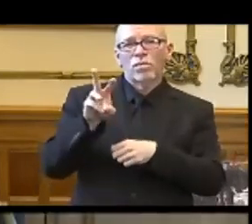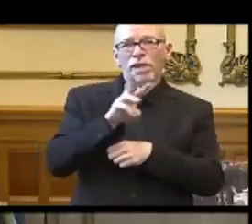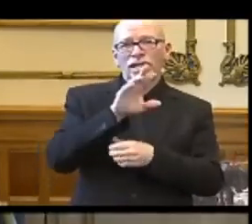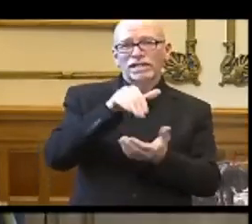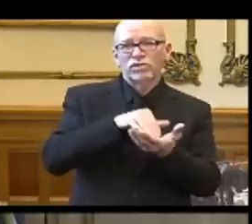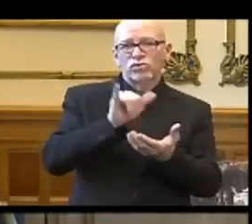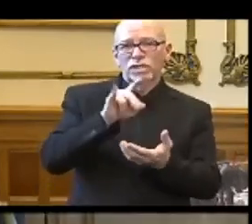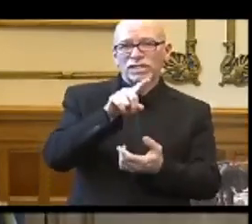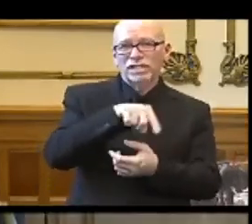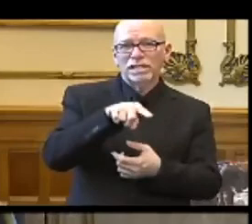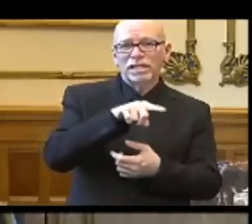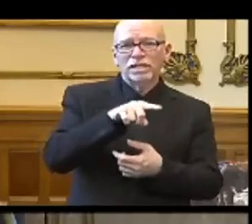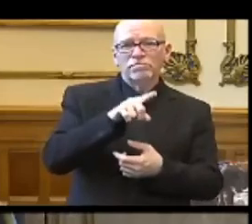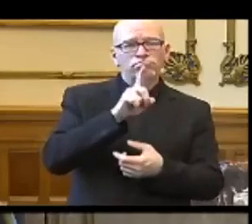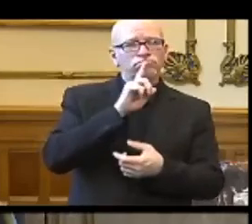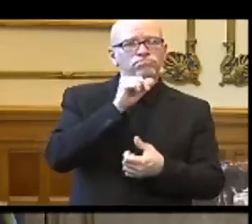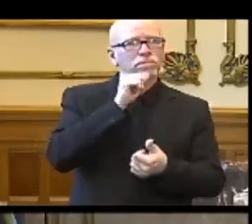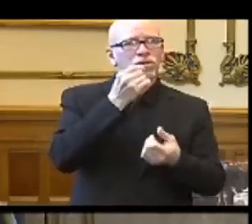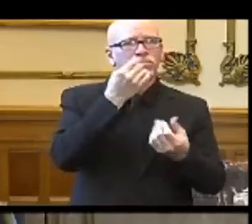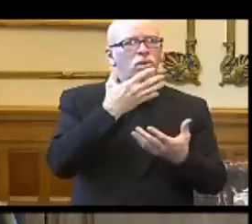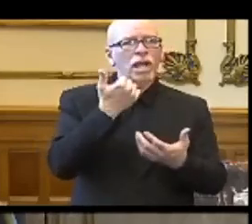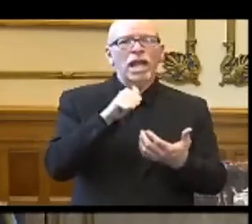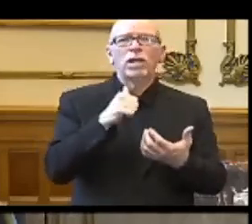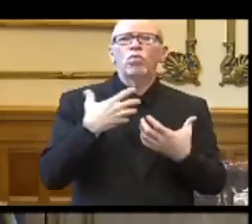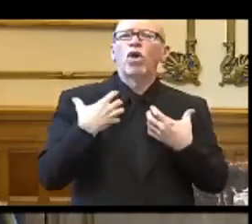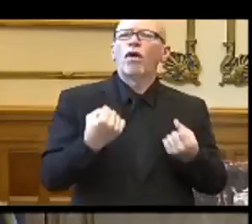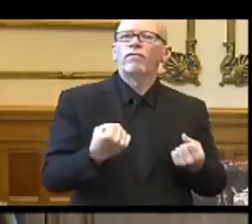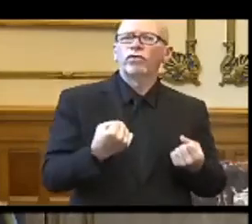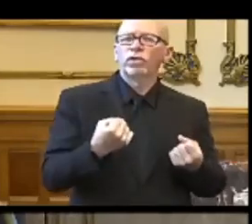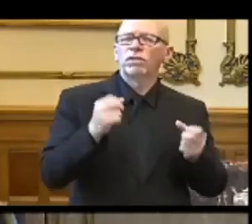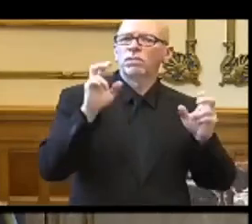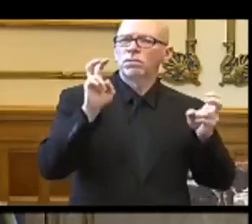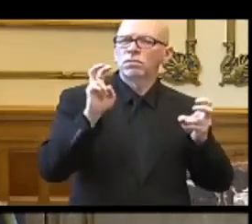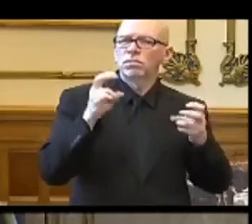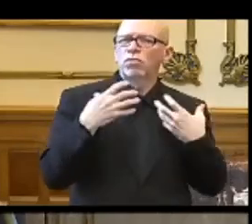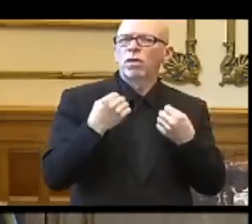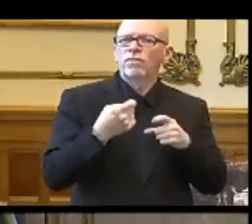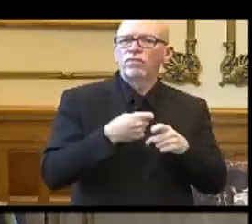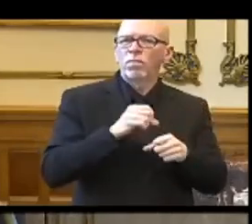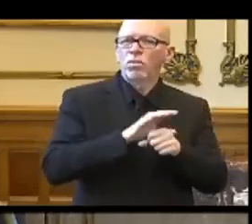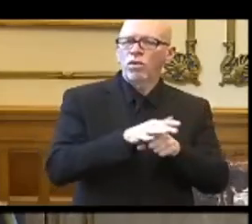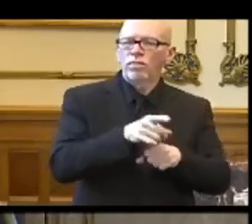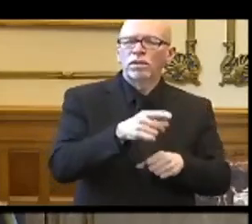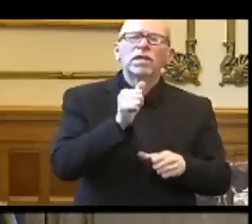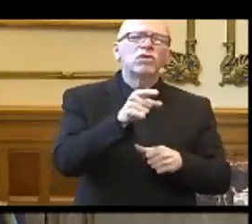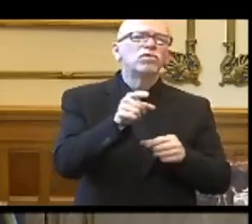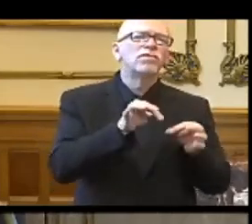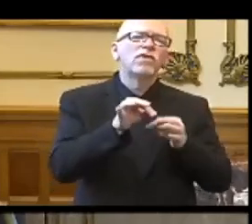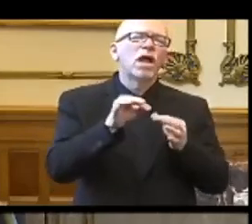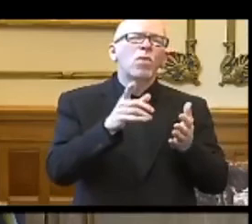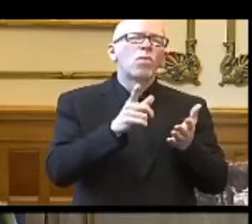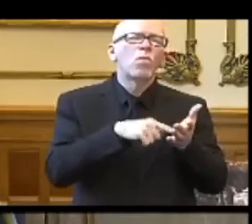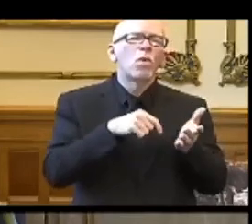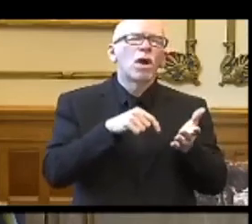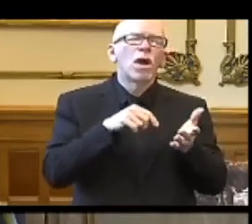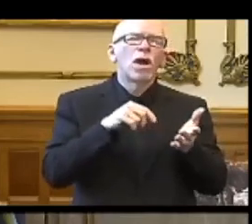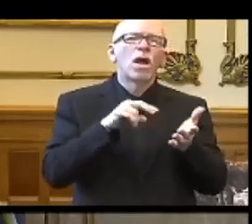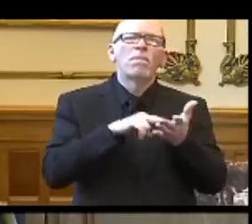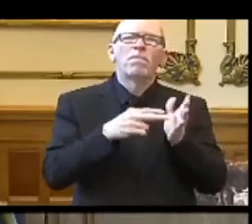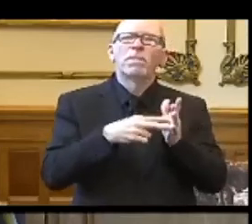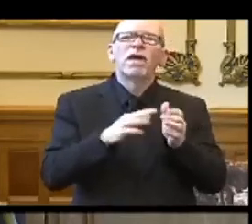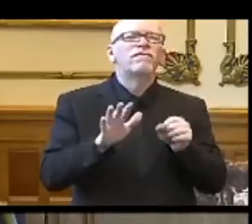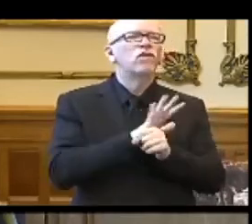have not reported many, if any, recoveries, quote unquote. Could you define what it exactly means to be